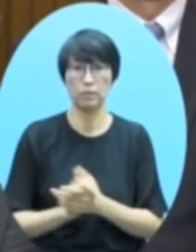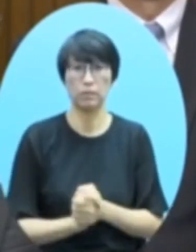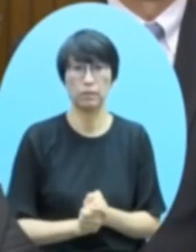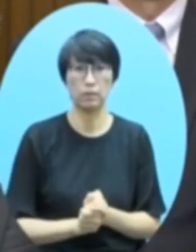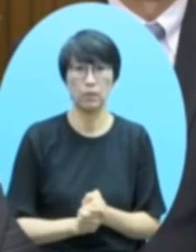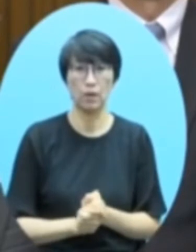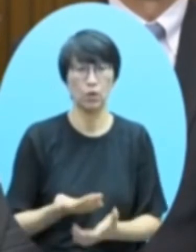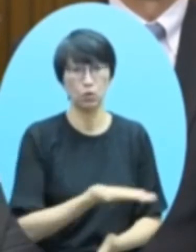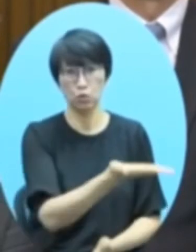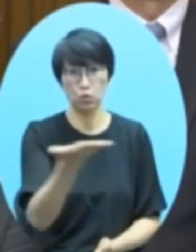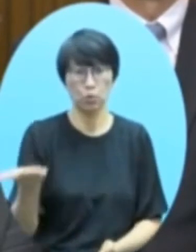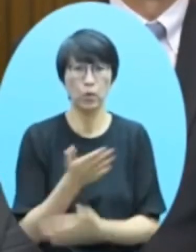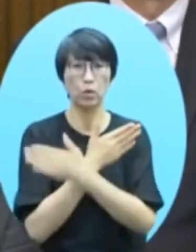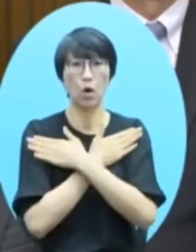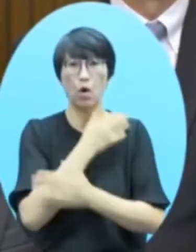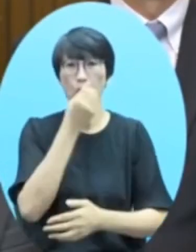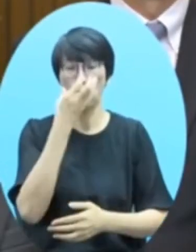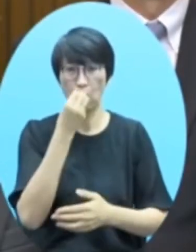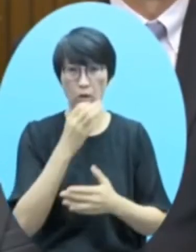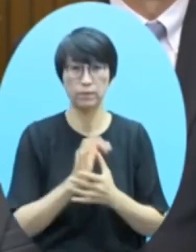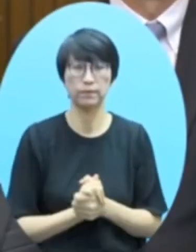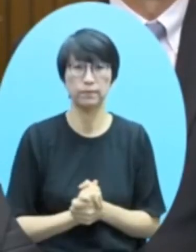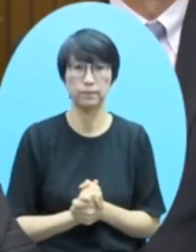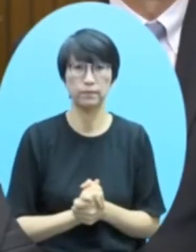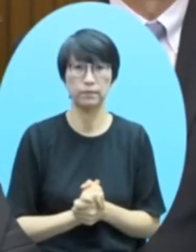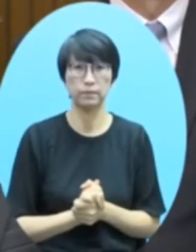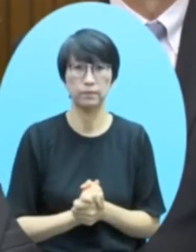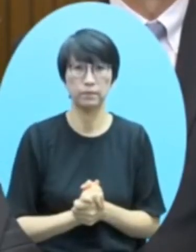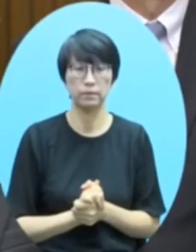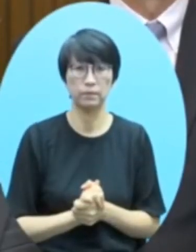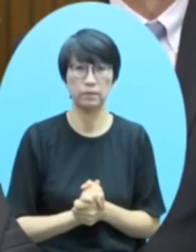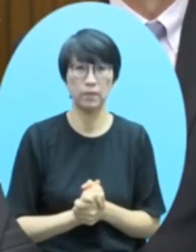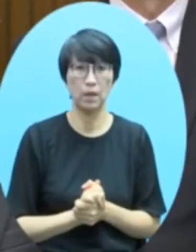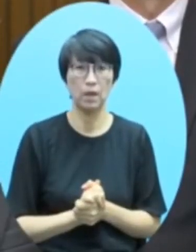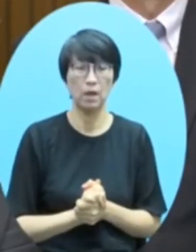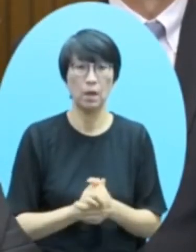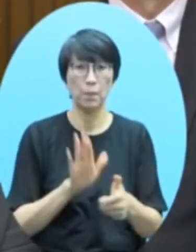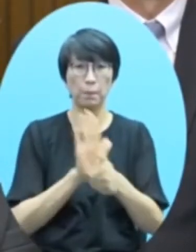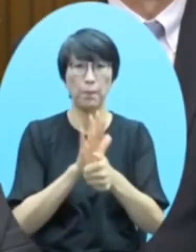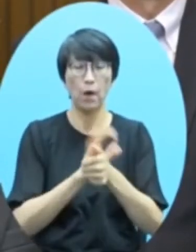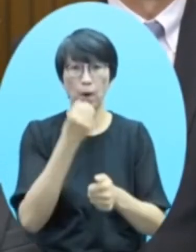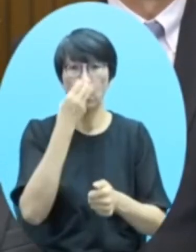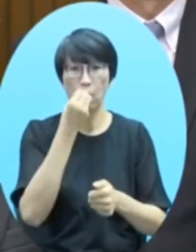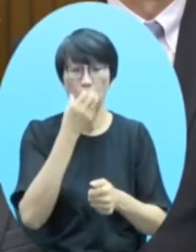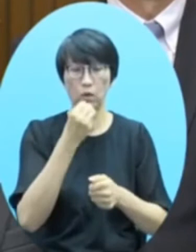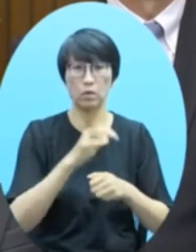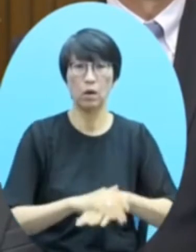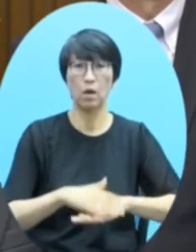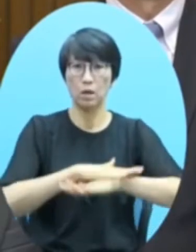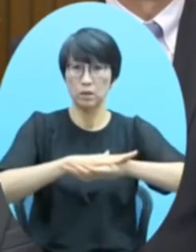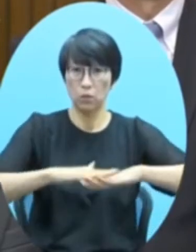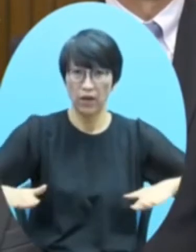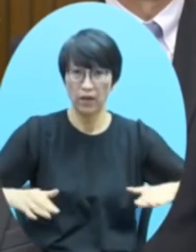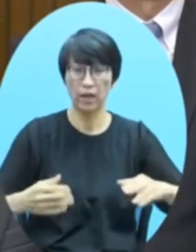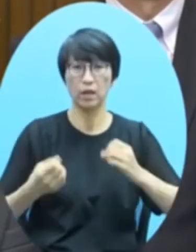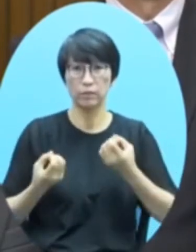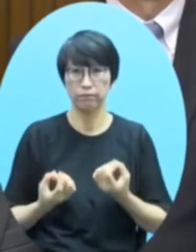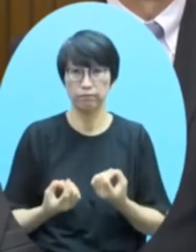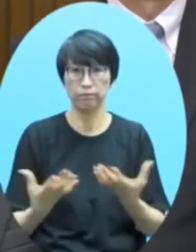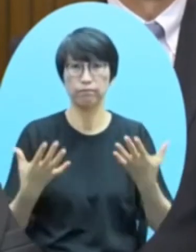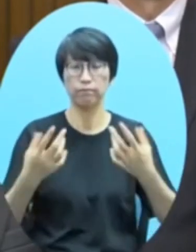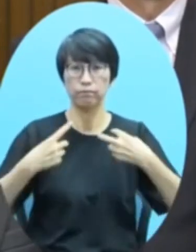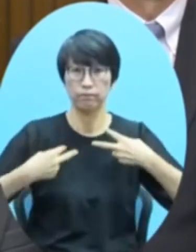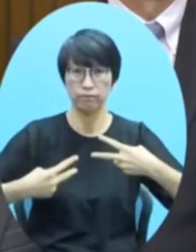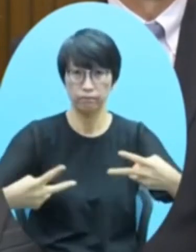We all love Hong Kong and have made different contributions to its stability and prosperity over the